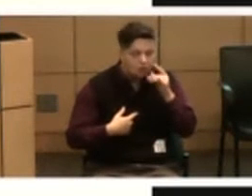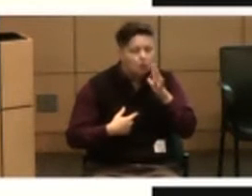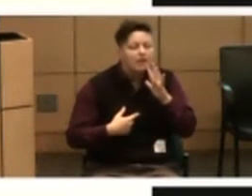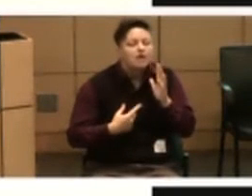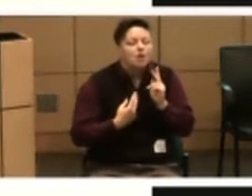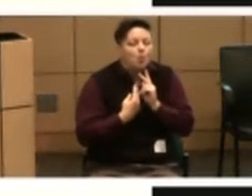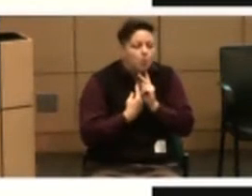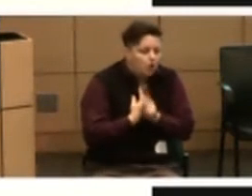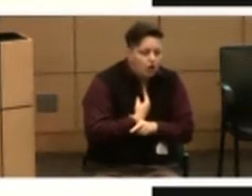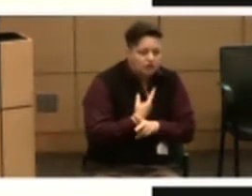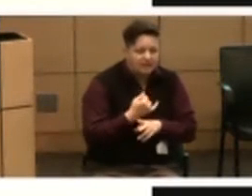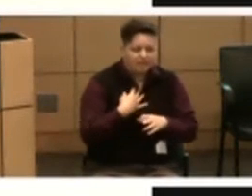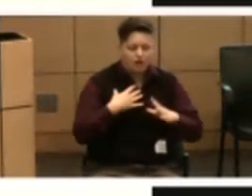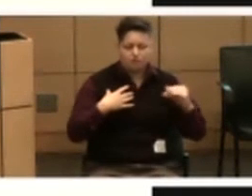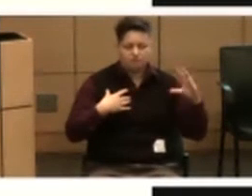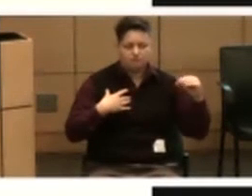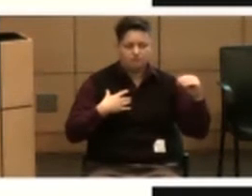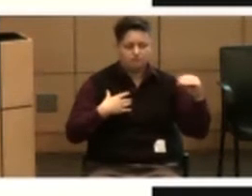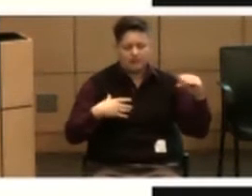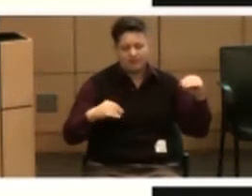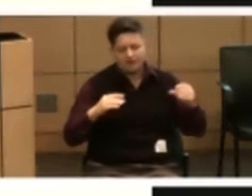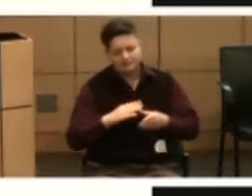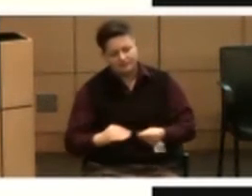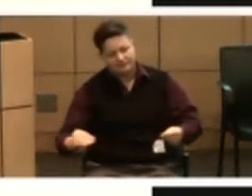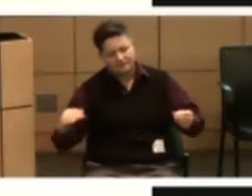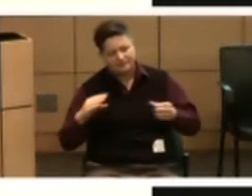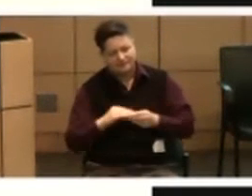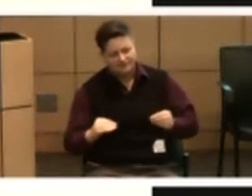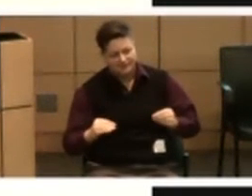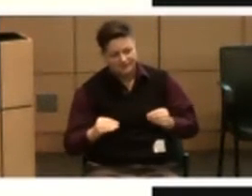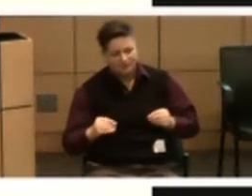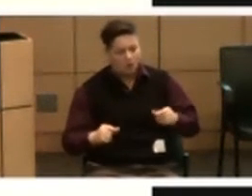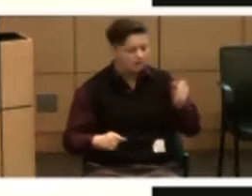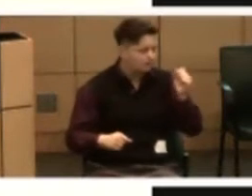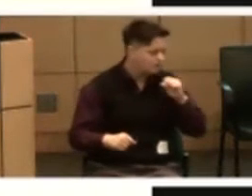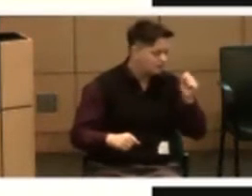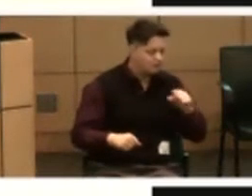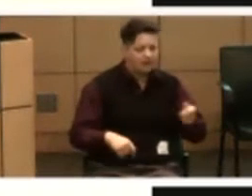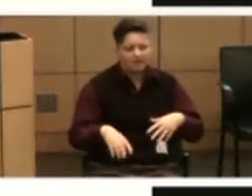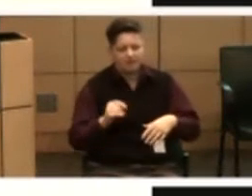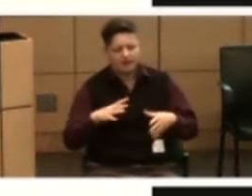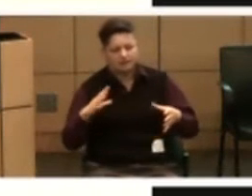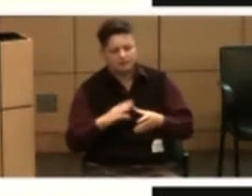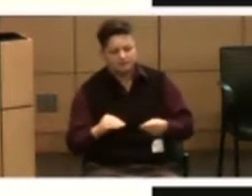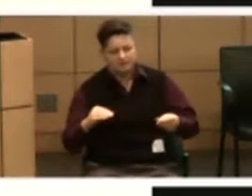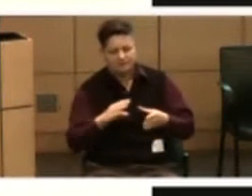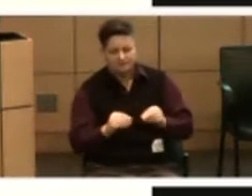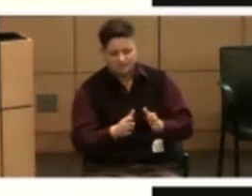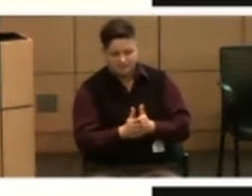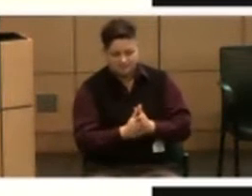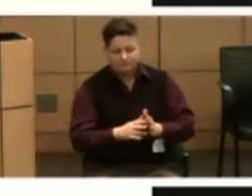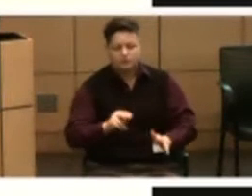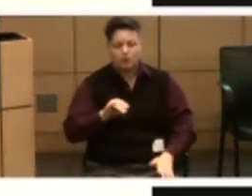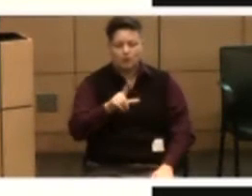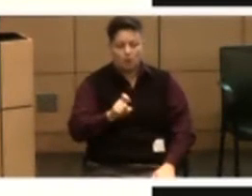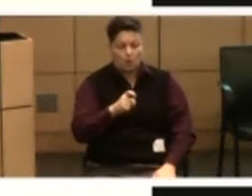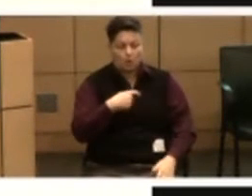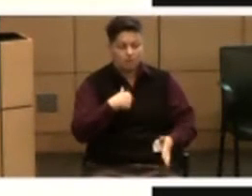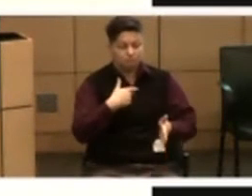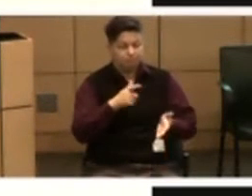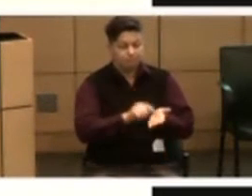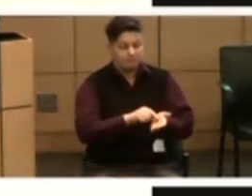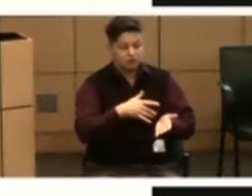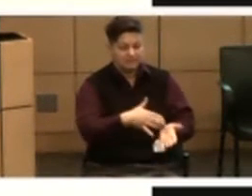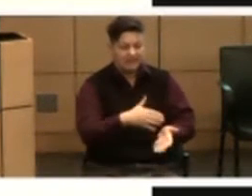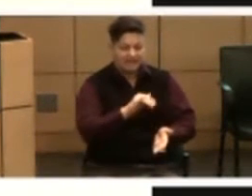at these situations. And also it takes longer to mature. So Nicole recently published a study in Ear and Hearing that mapped out the